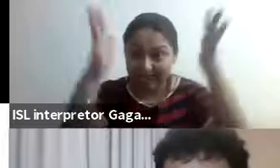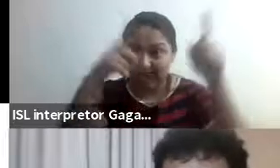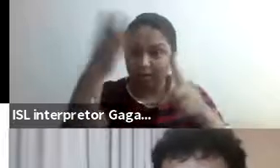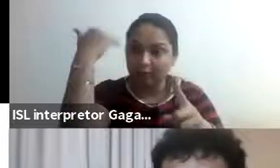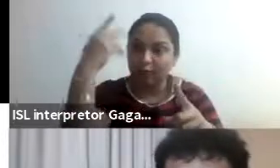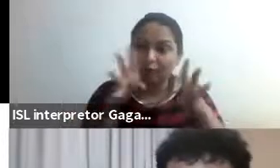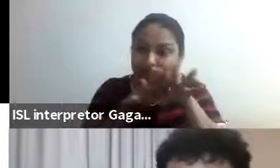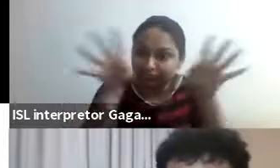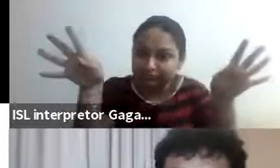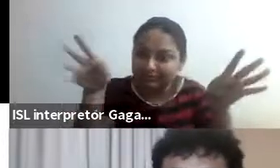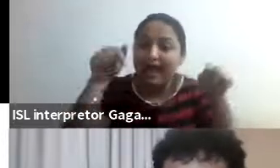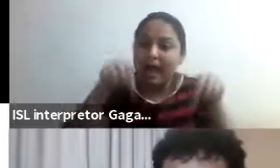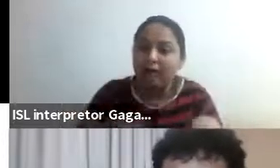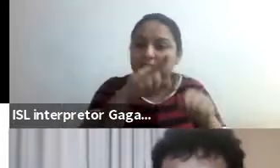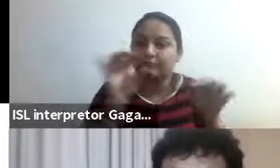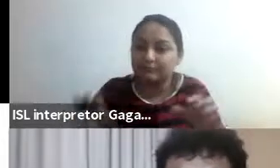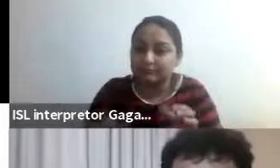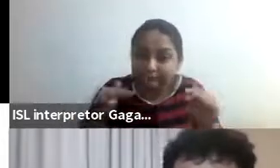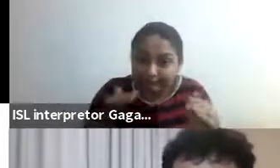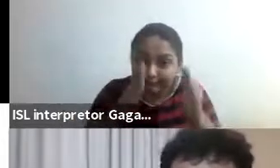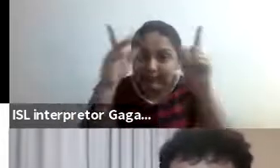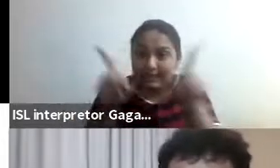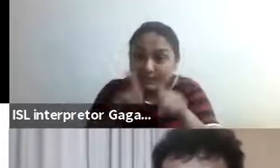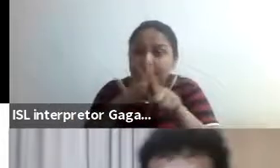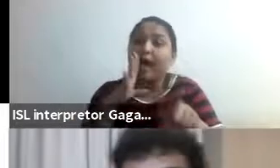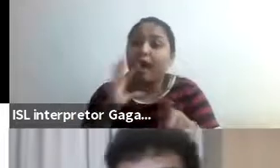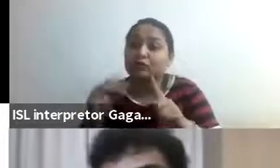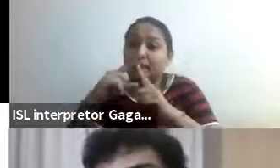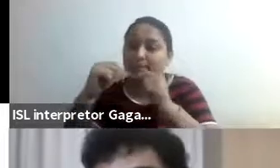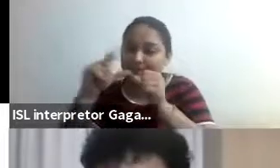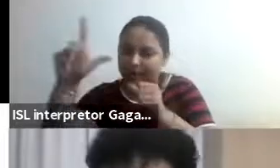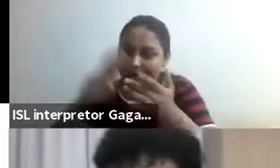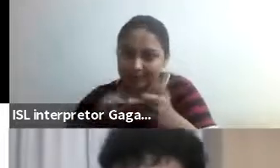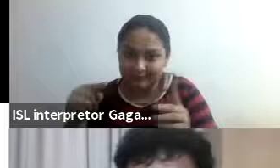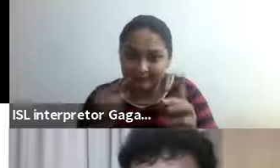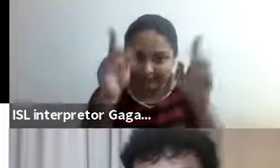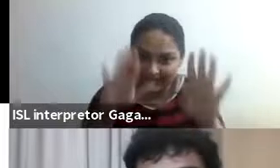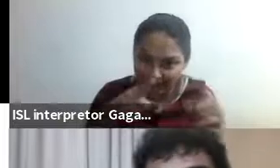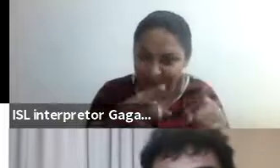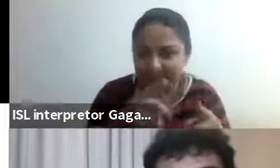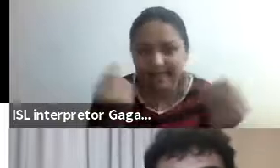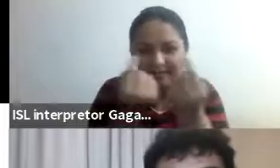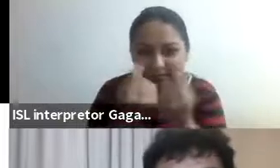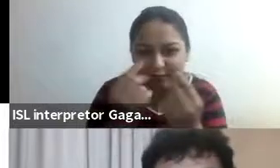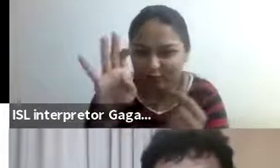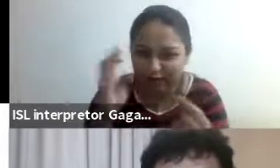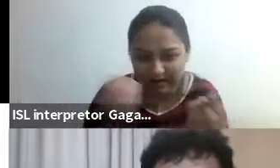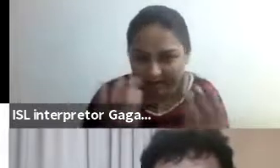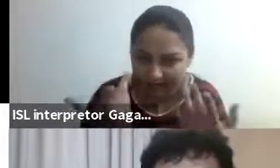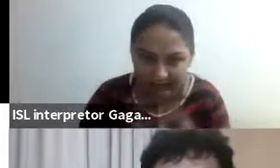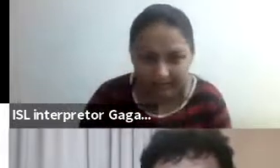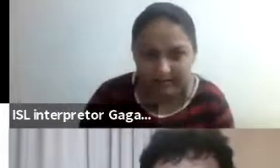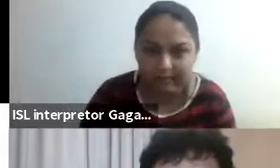style over the years, over this 60-year period. Sorry, 40-year period.